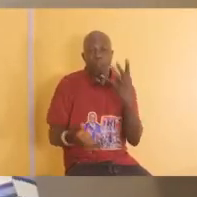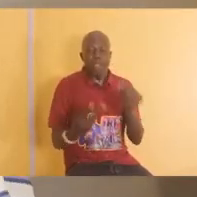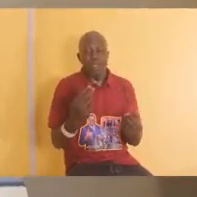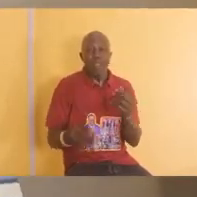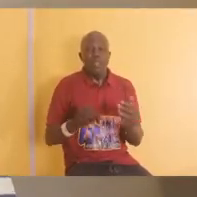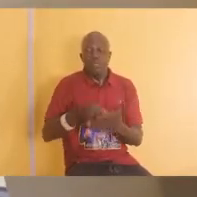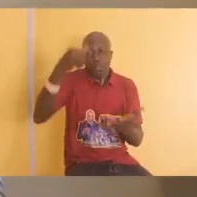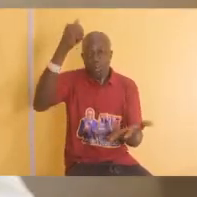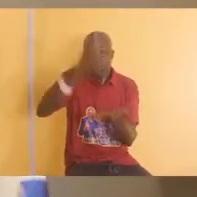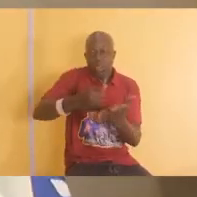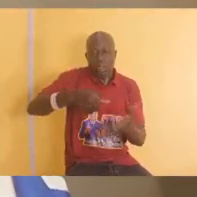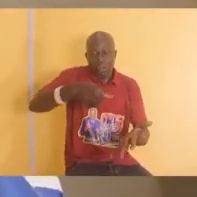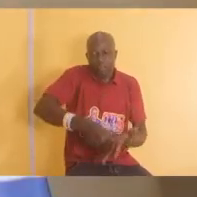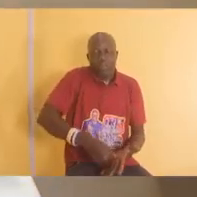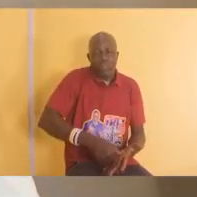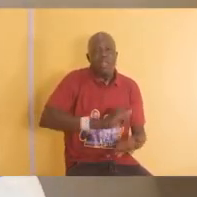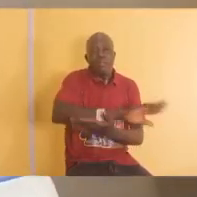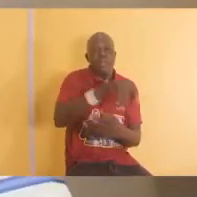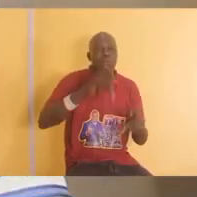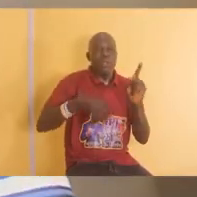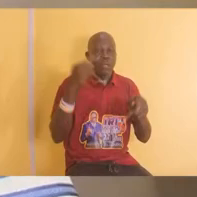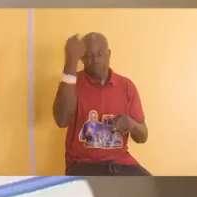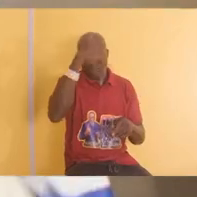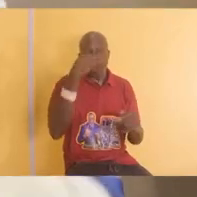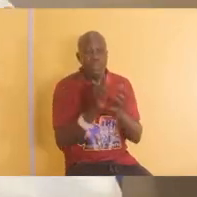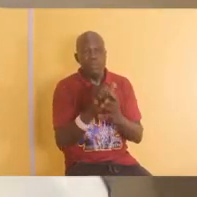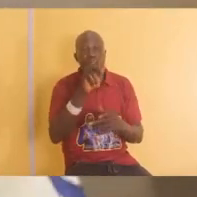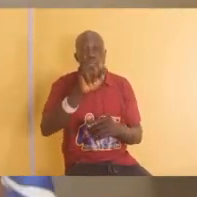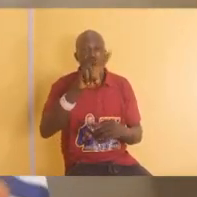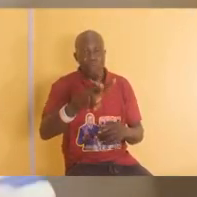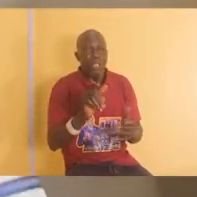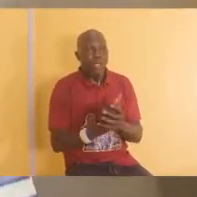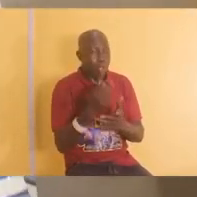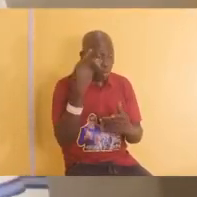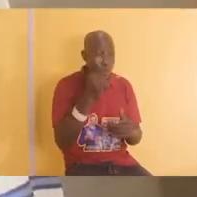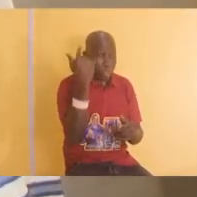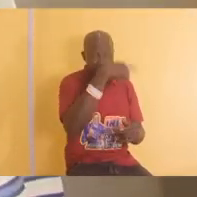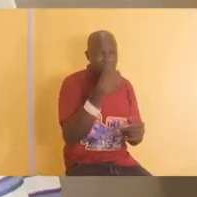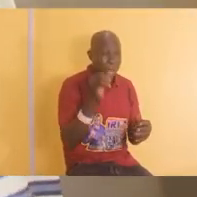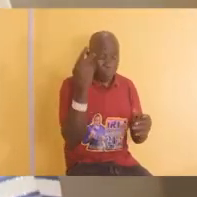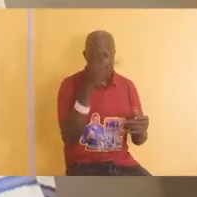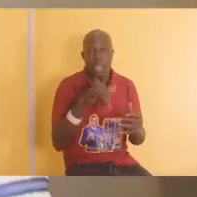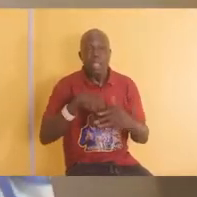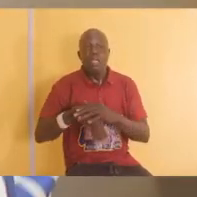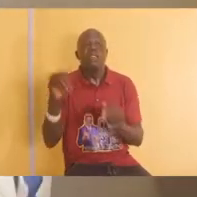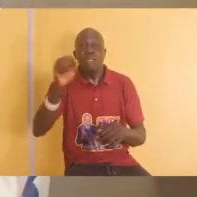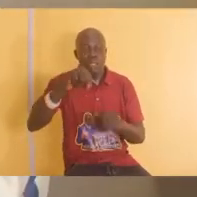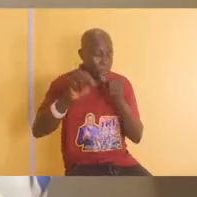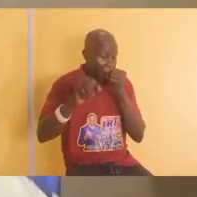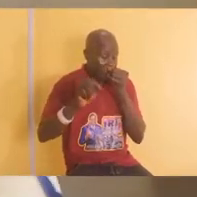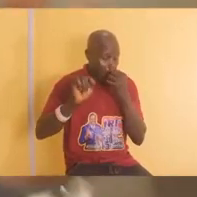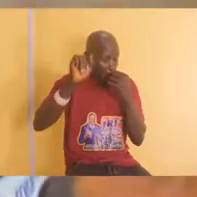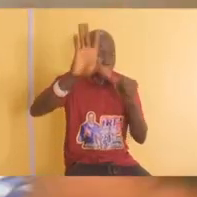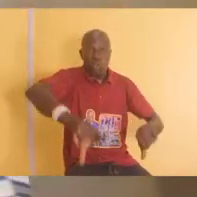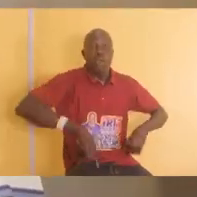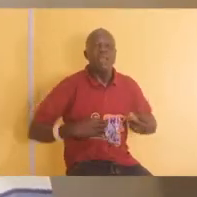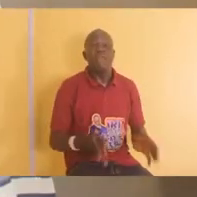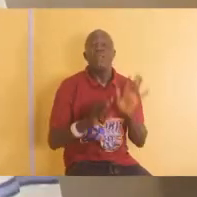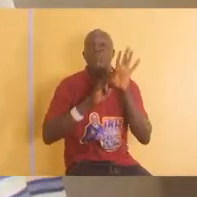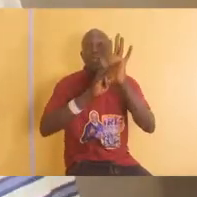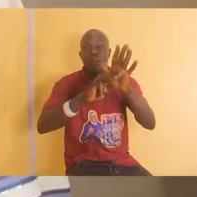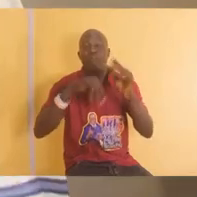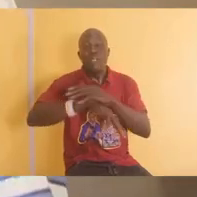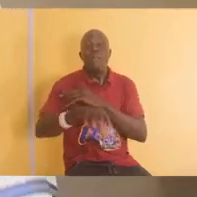born and they granted visa. Those of you on Facebook, on television, you will see them physically. Yes. Your life